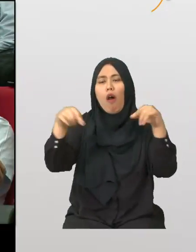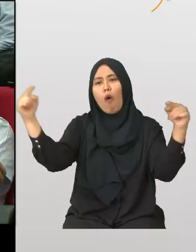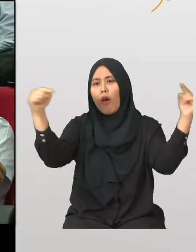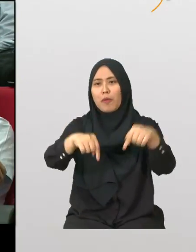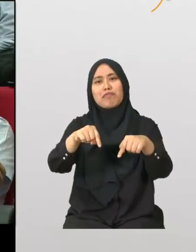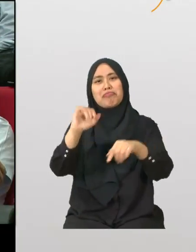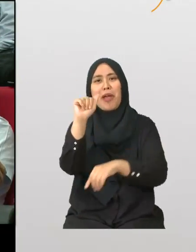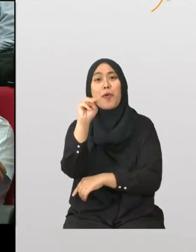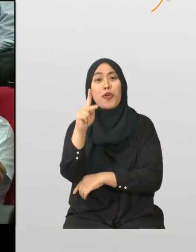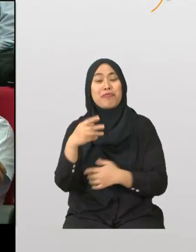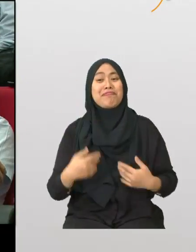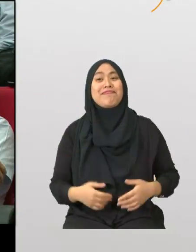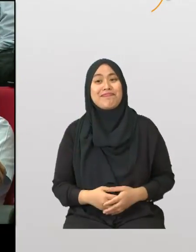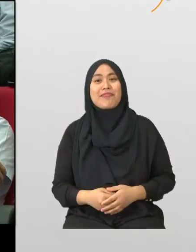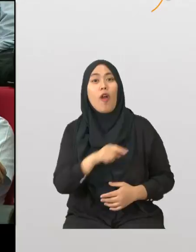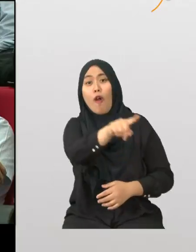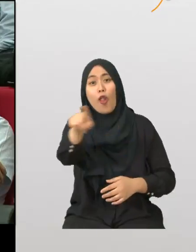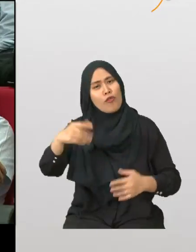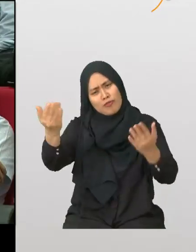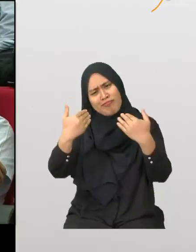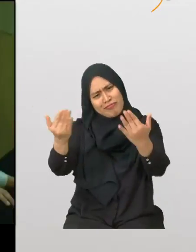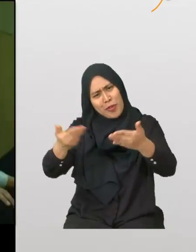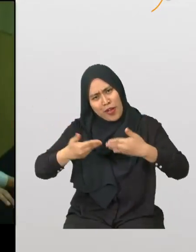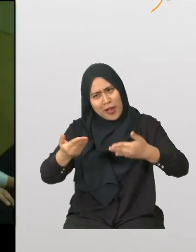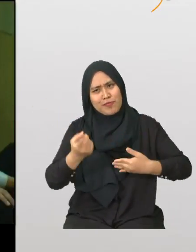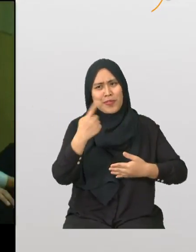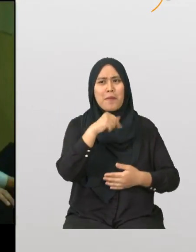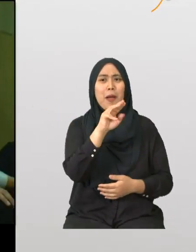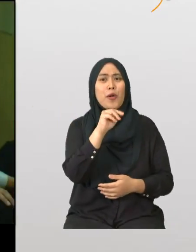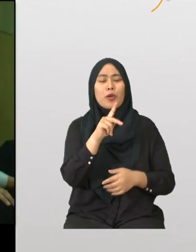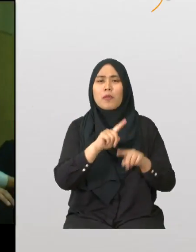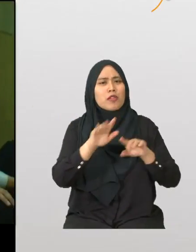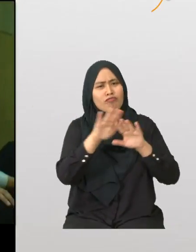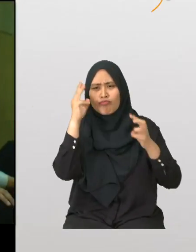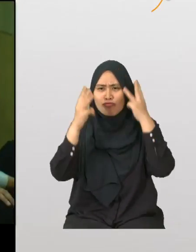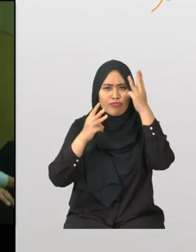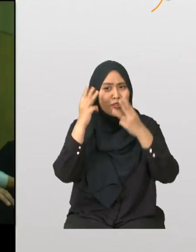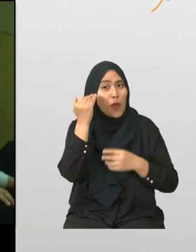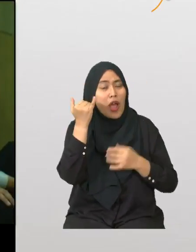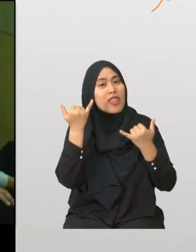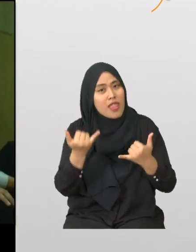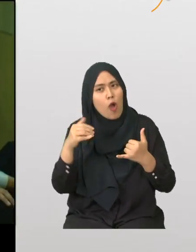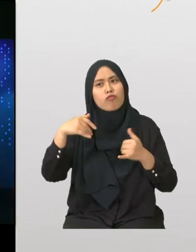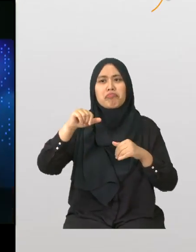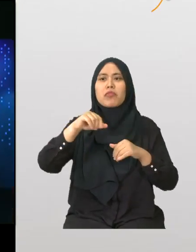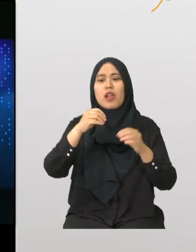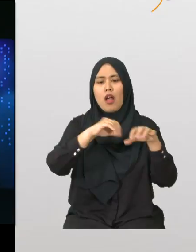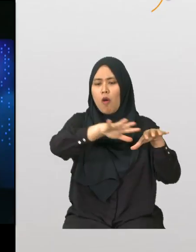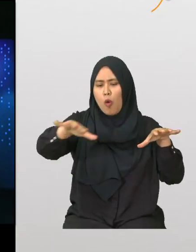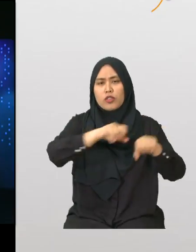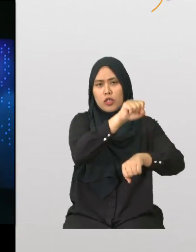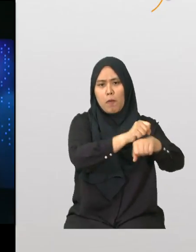Now, all of you are very welcome in Ang Mo Kio, but actually you don't have to worry because we're building more polyclinics across